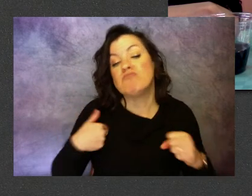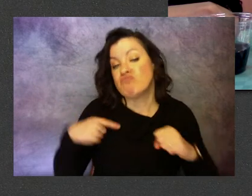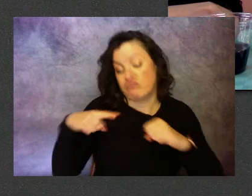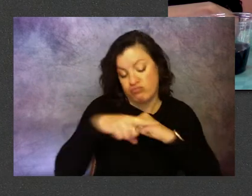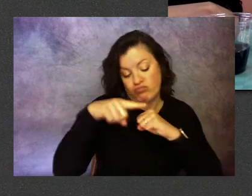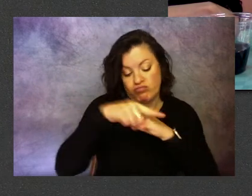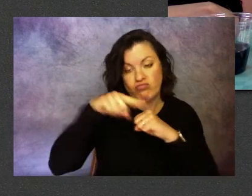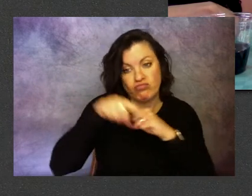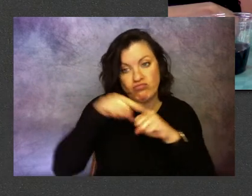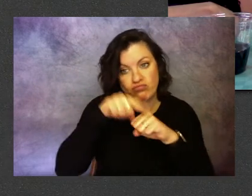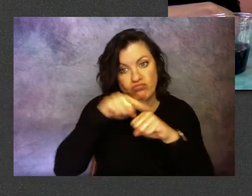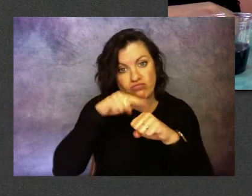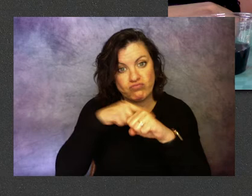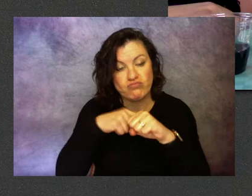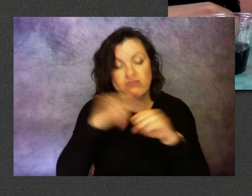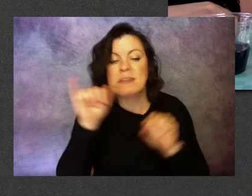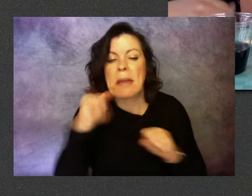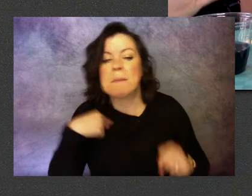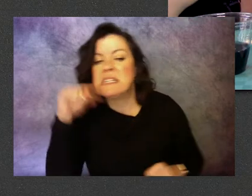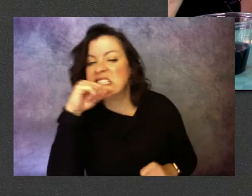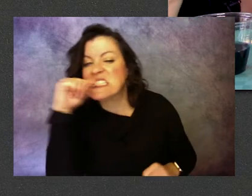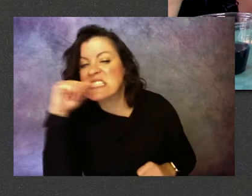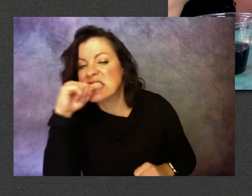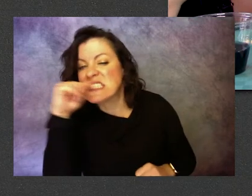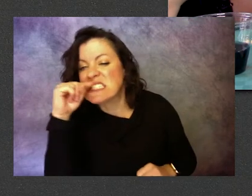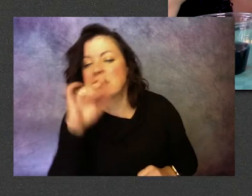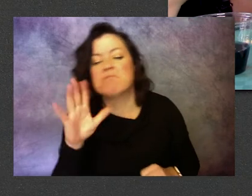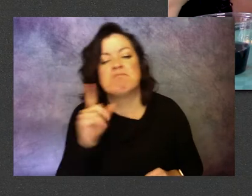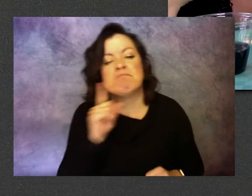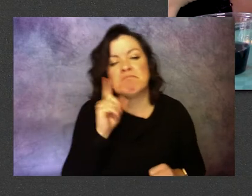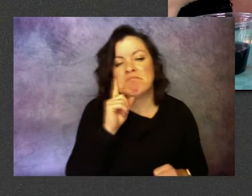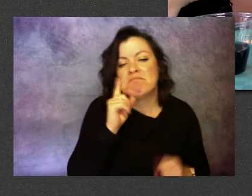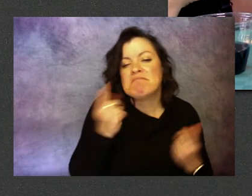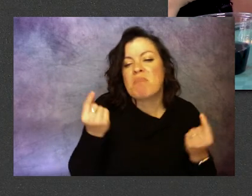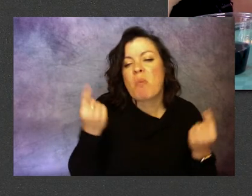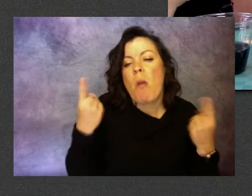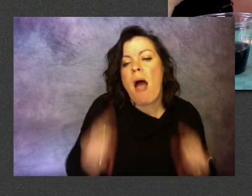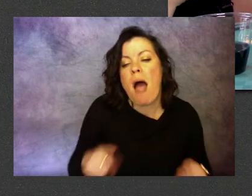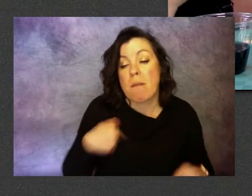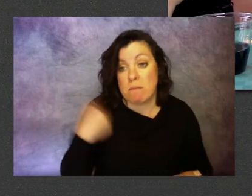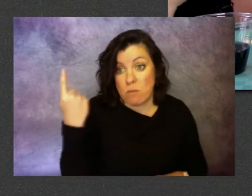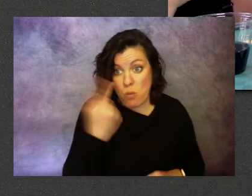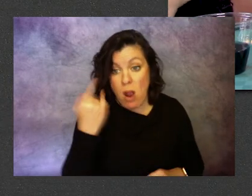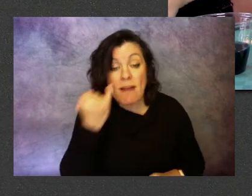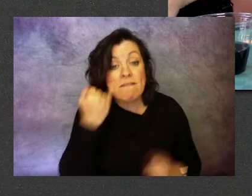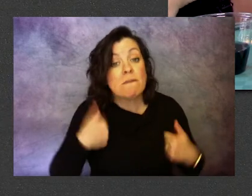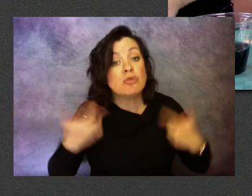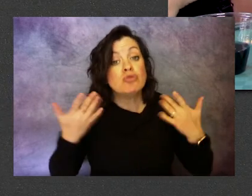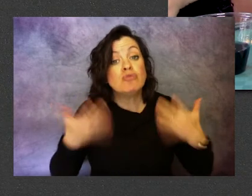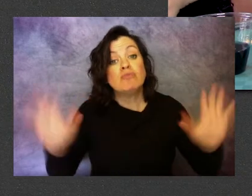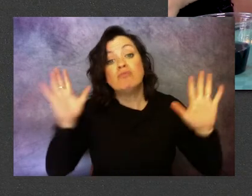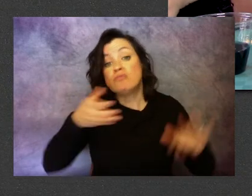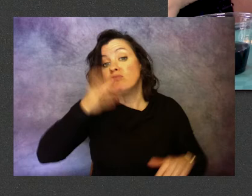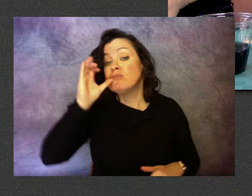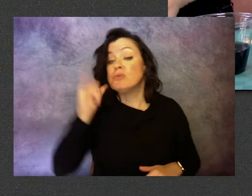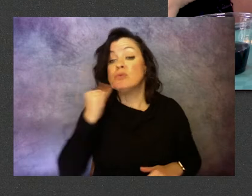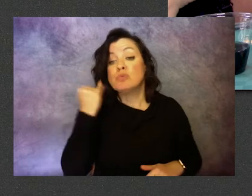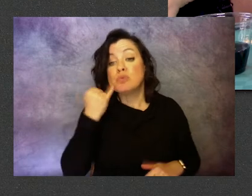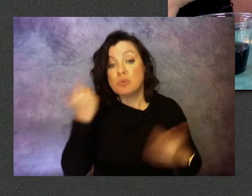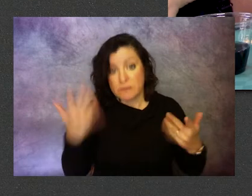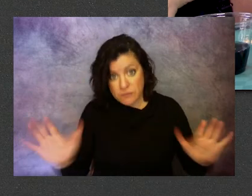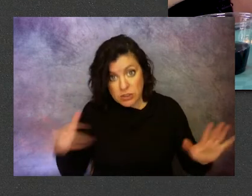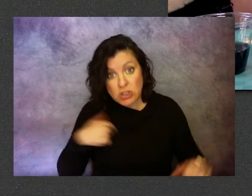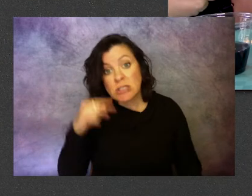tried brushing it with a toothbrush. Because if we get juice on our teeth, we brush them with a toothbrush